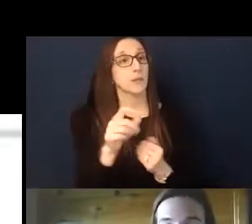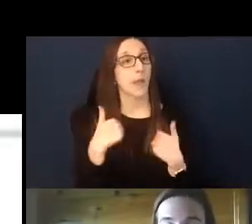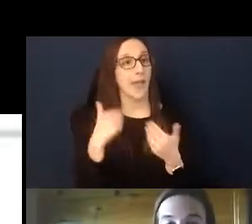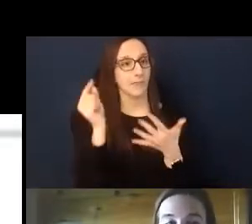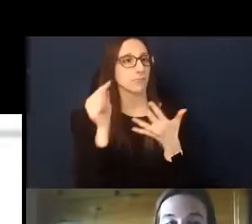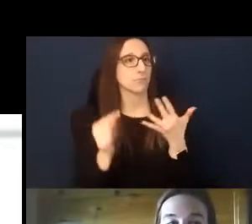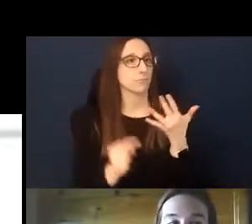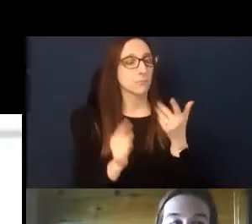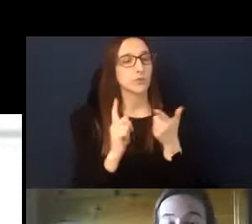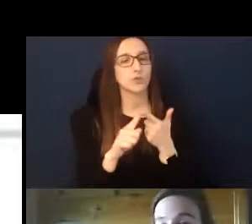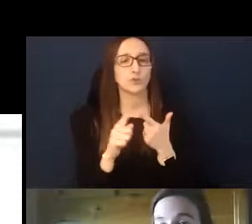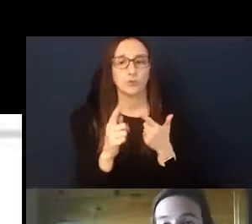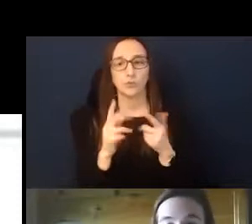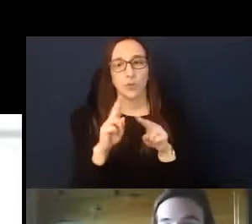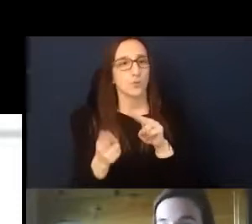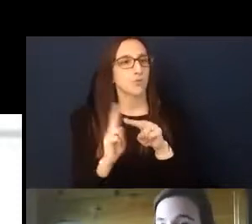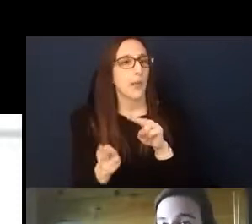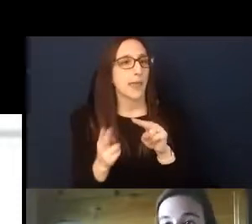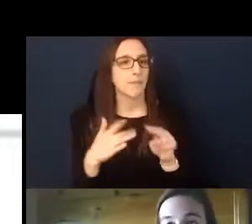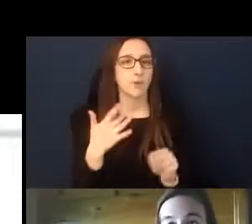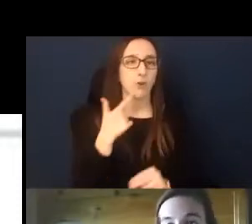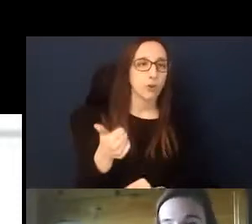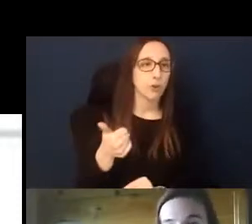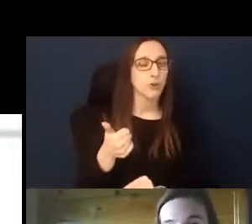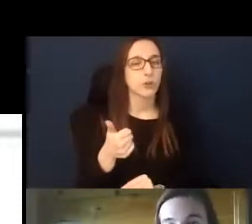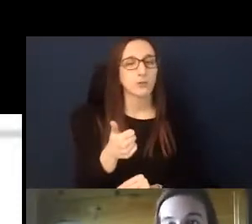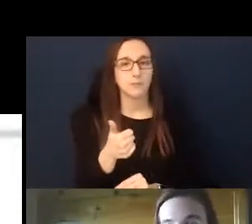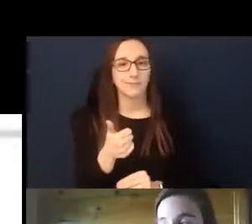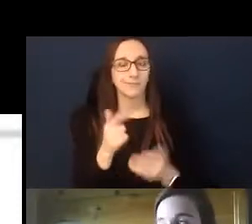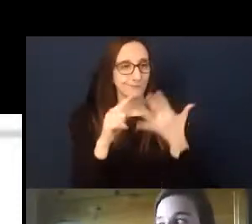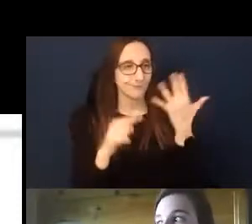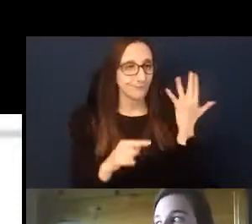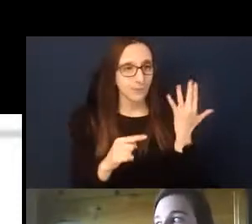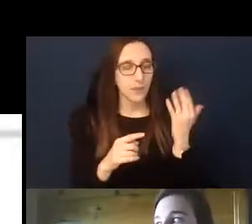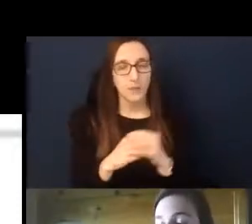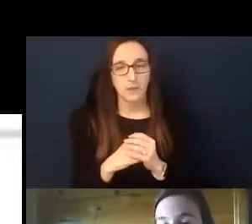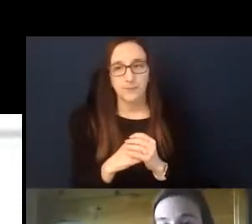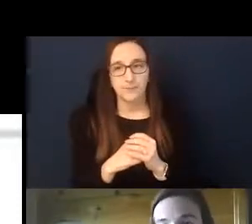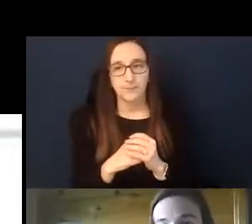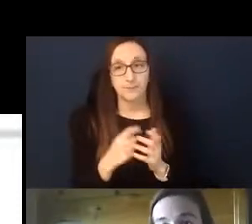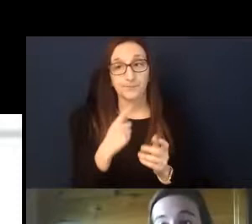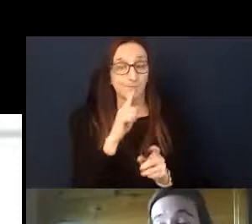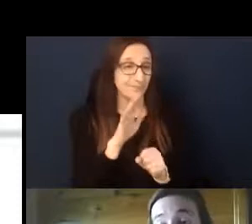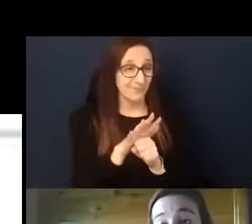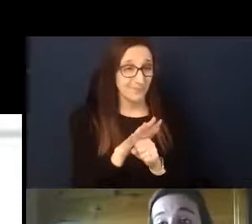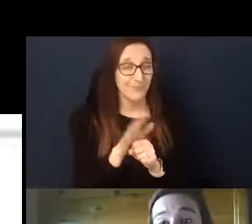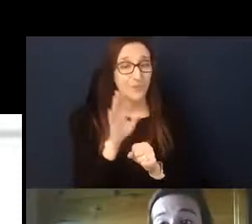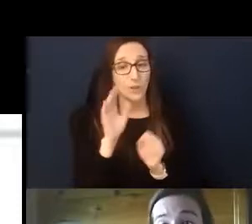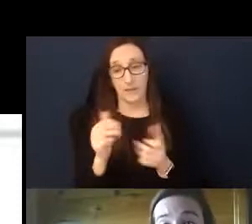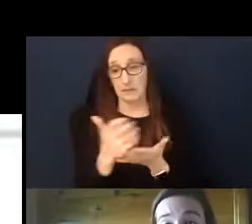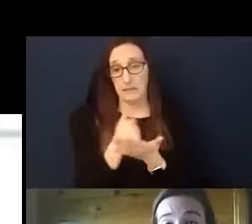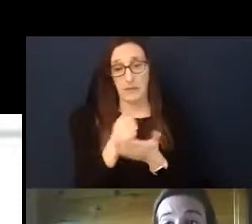things in order to lose weight, feel good, etc. I can guarantee that you can get all of